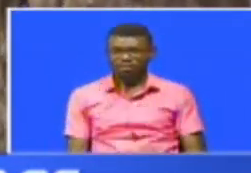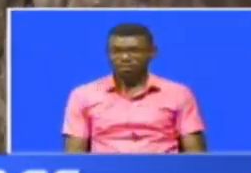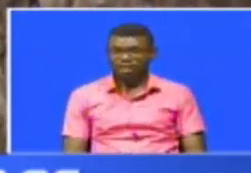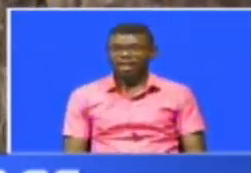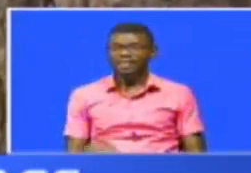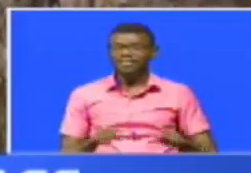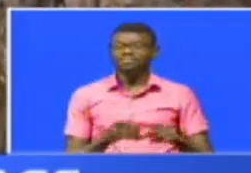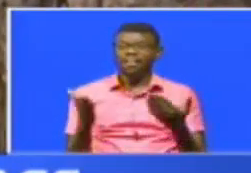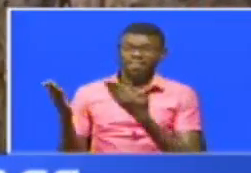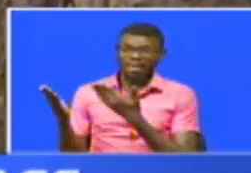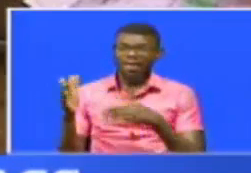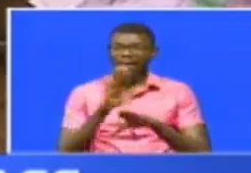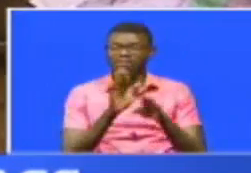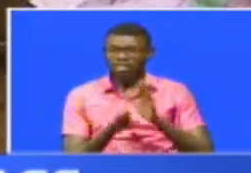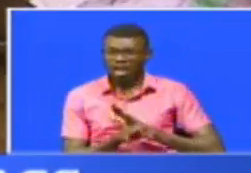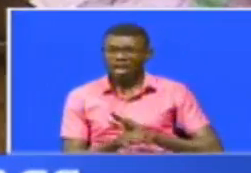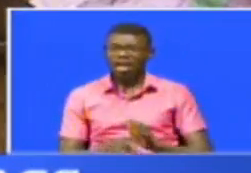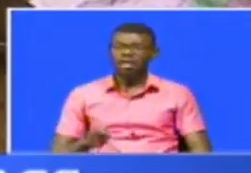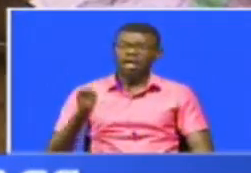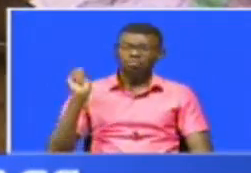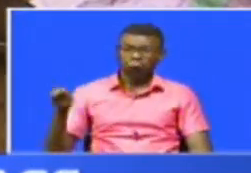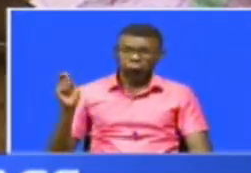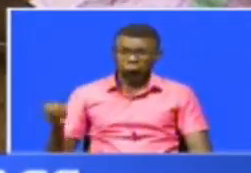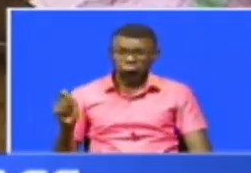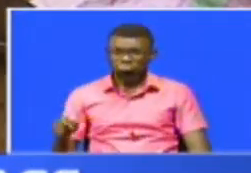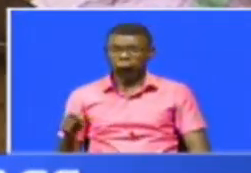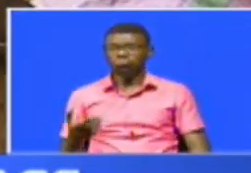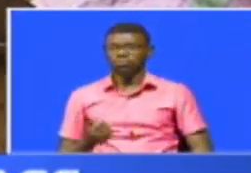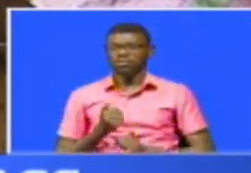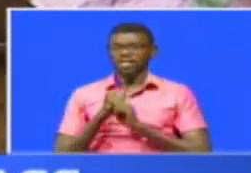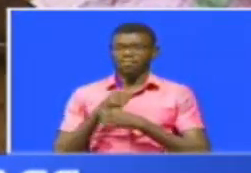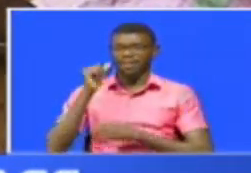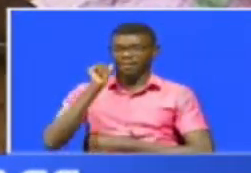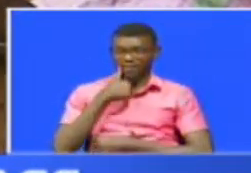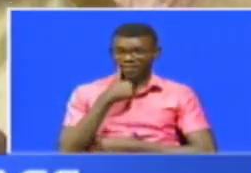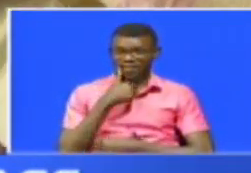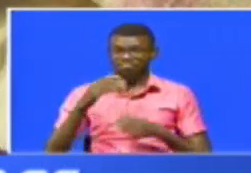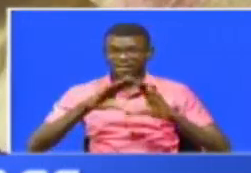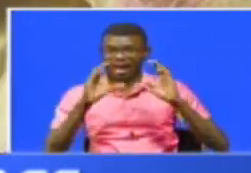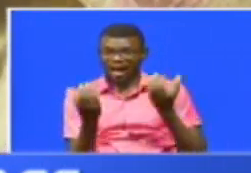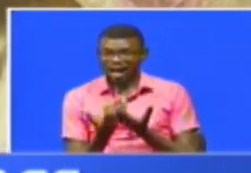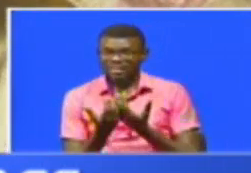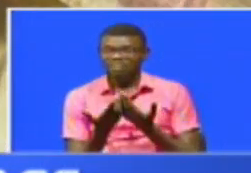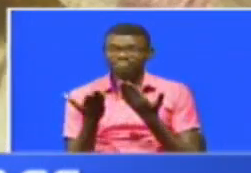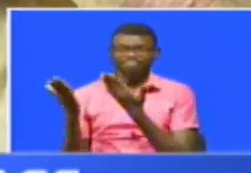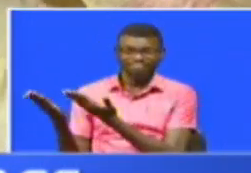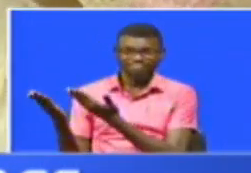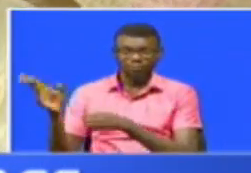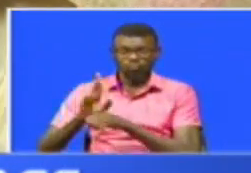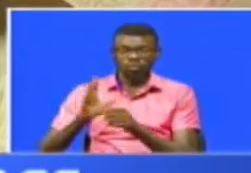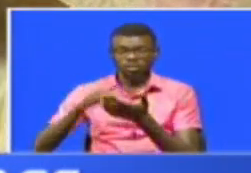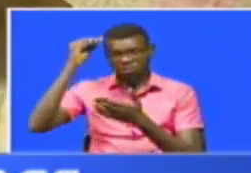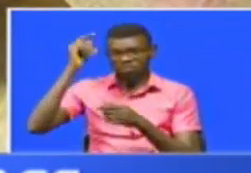Here, everything including the school bell is improvised. The classrooms with all their limitations are used for learning during the